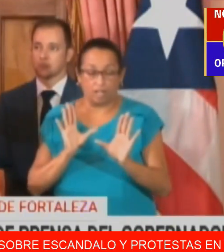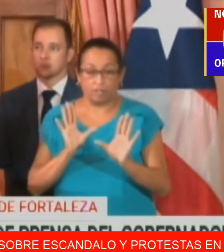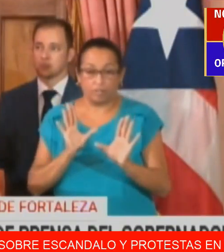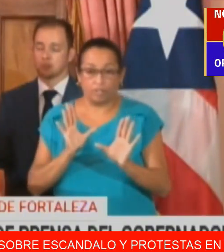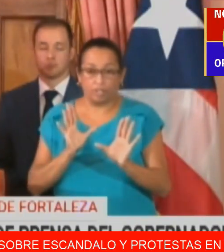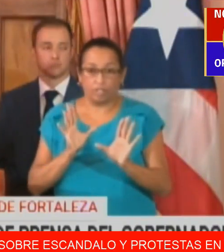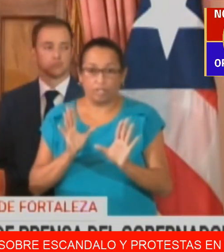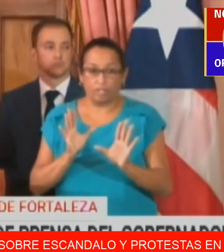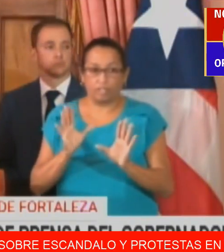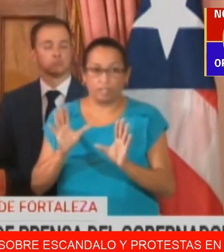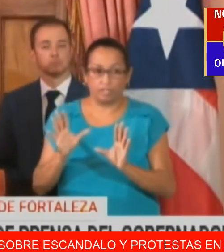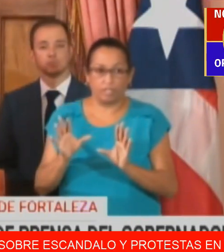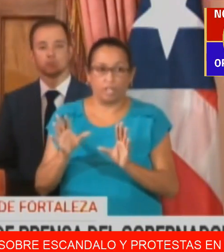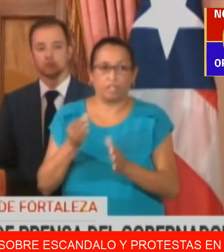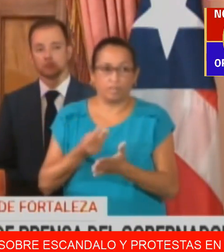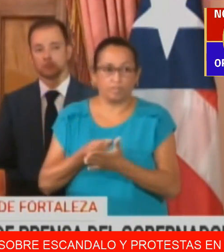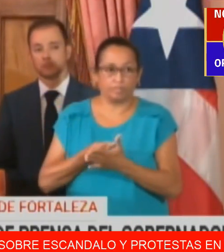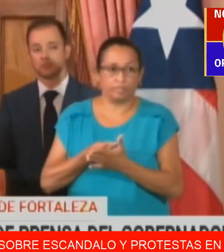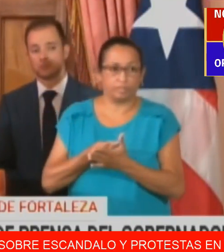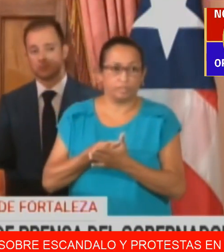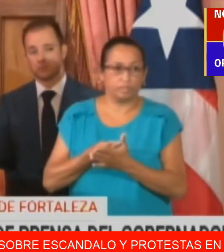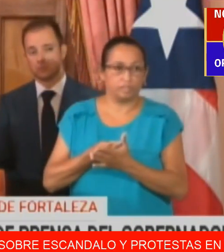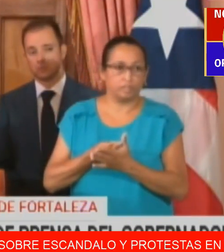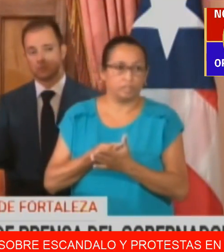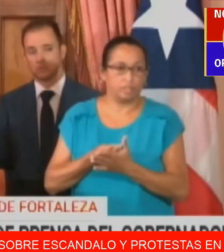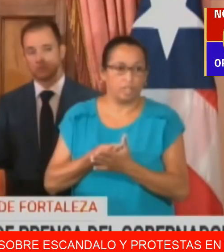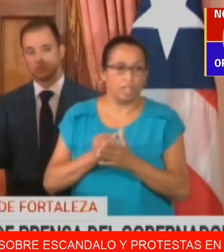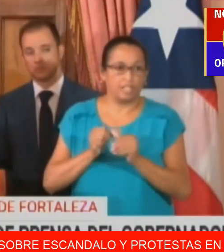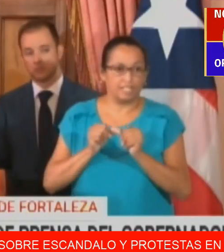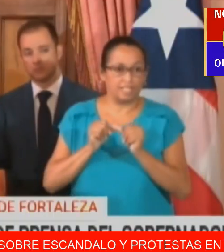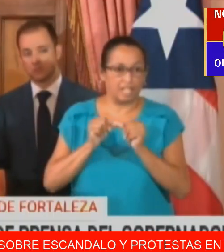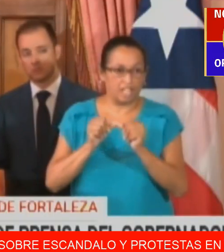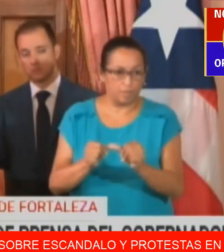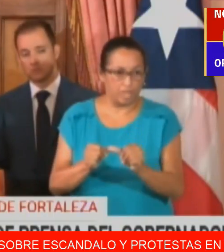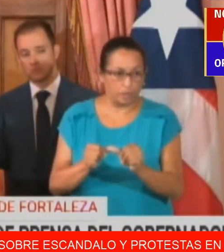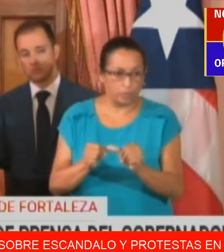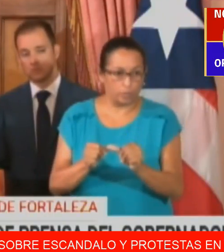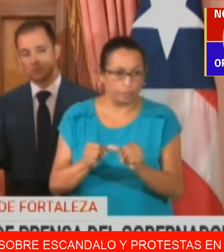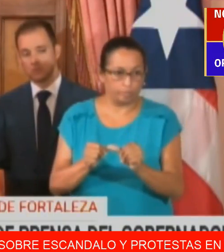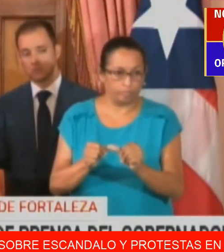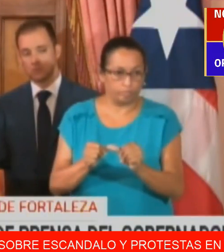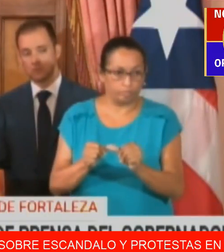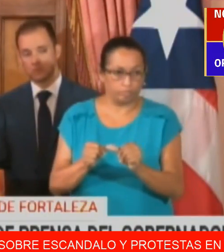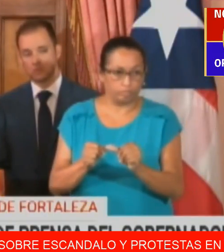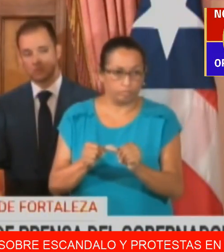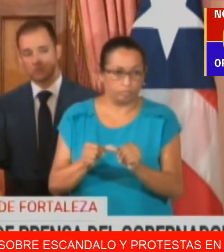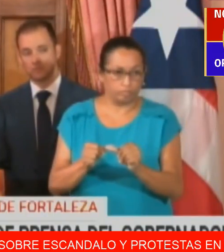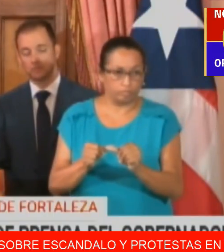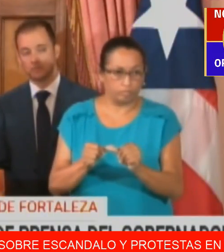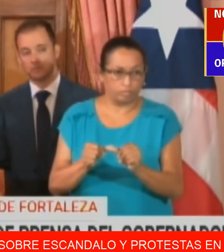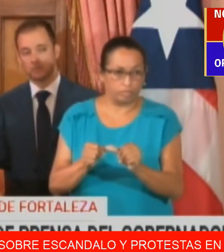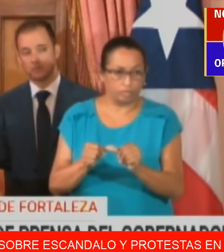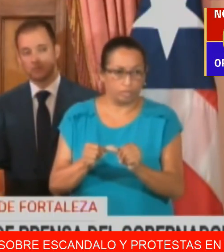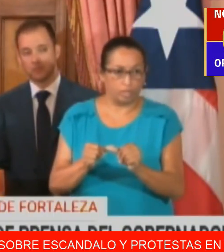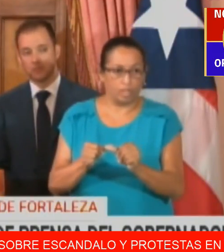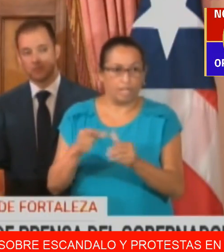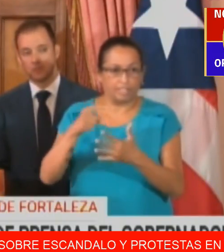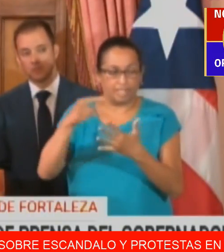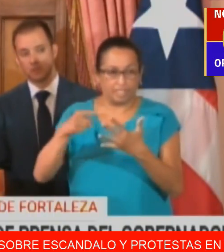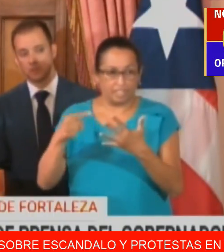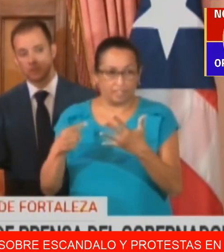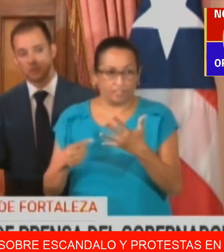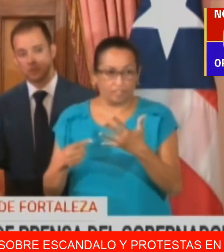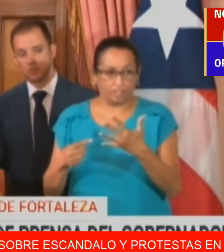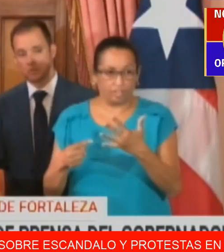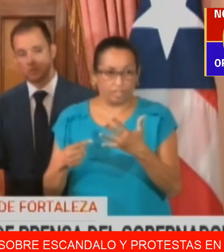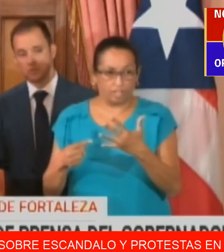those problems, then allow those funds to come over. Seguimiento. Would those alternatives that you are willing